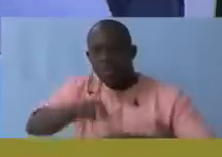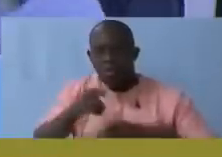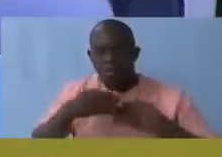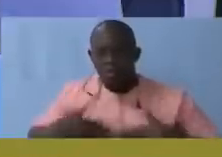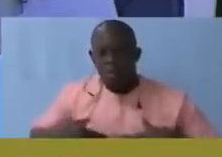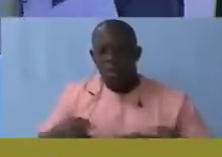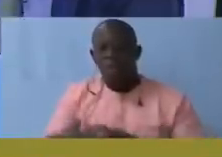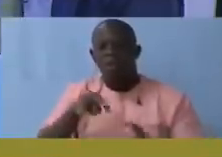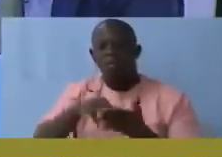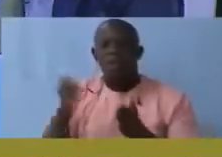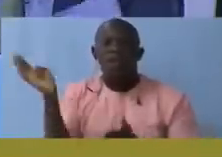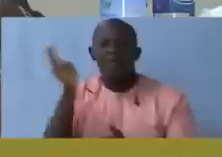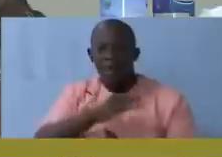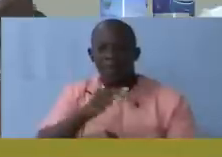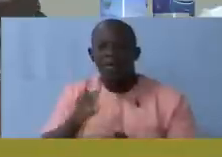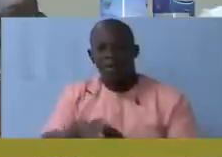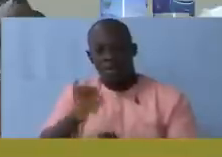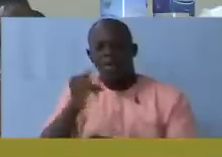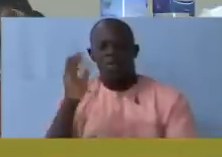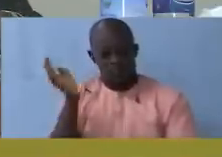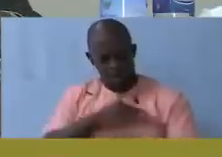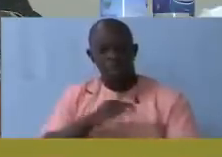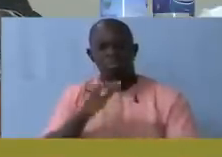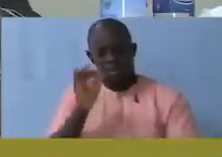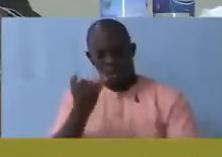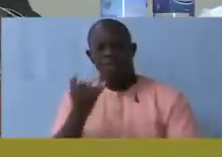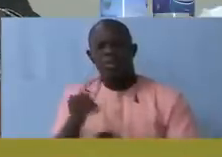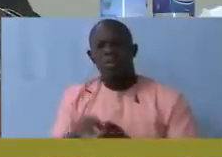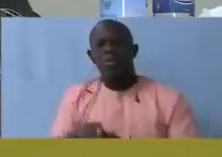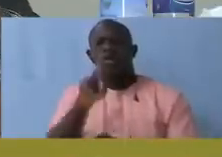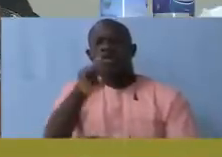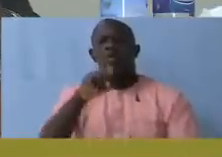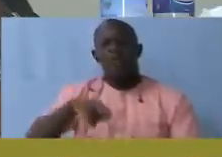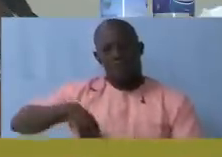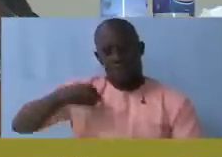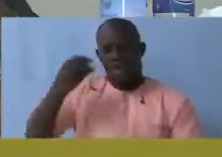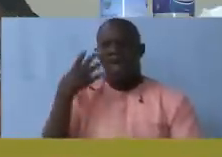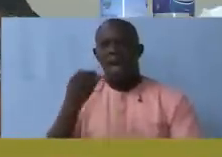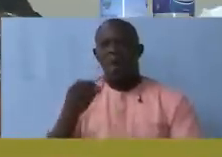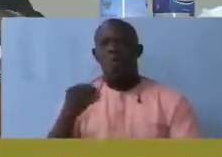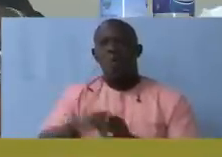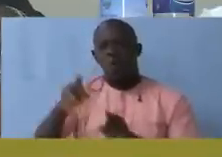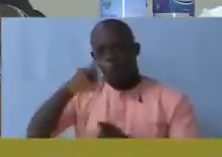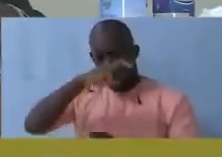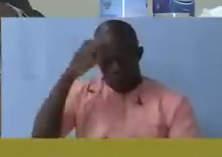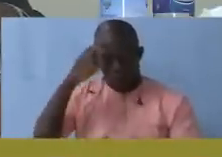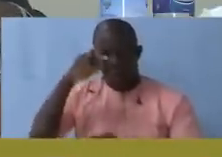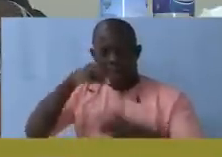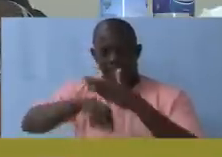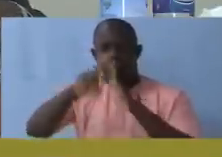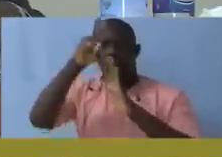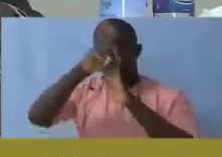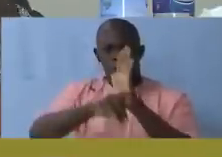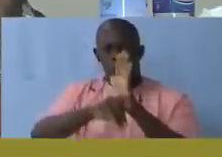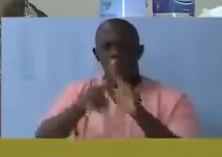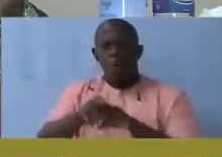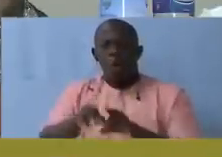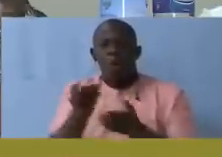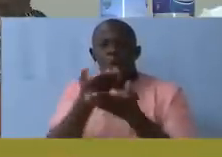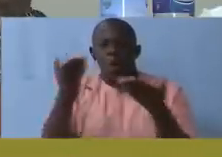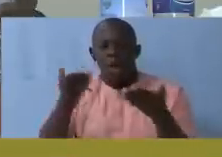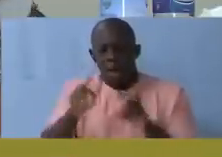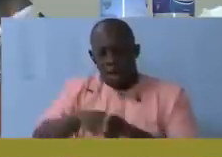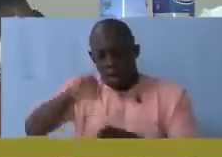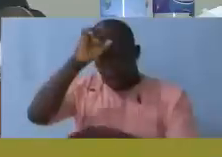How? It was not a cure. How did you feel walking in this program where the president proclaimed